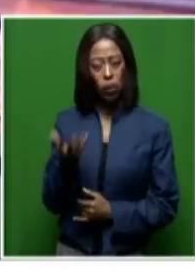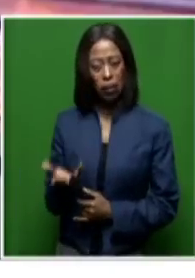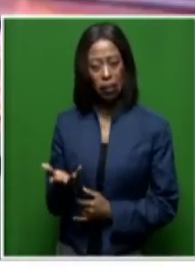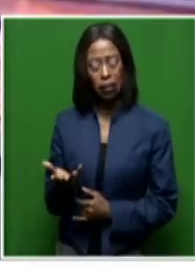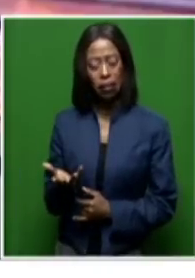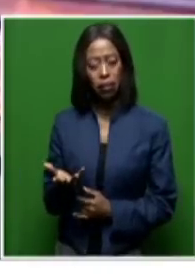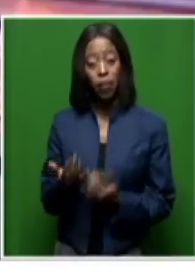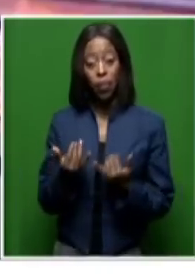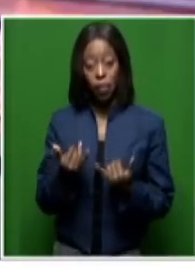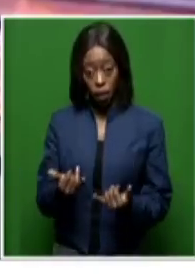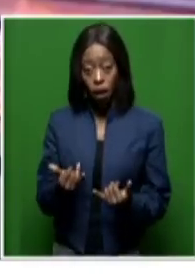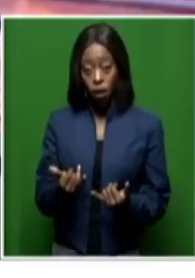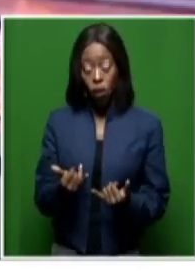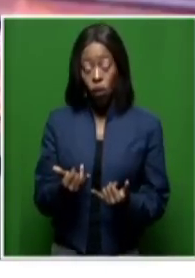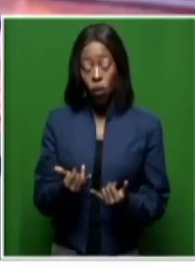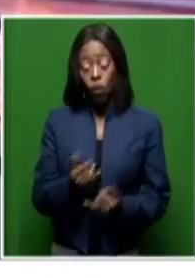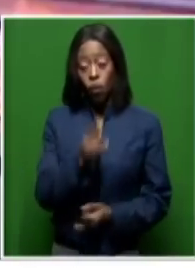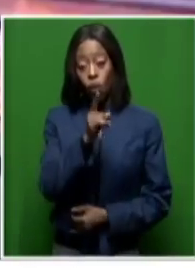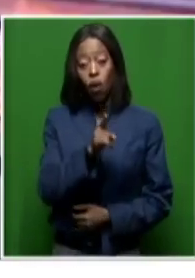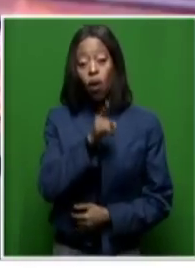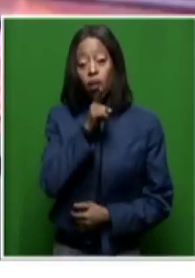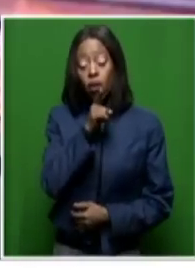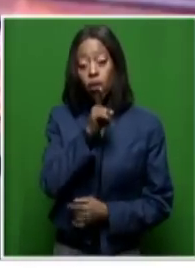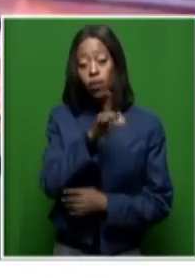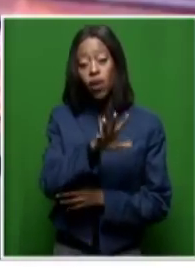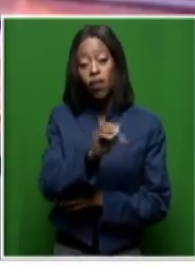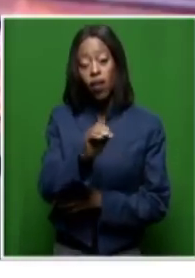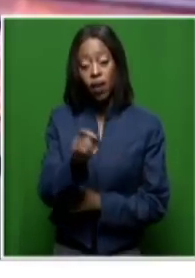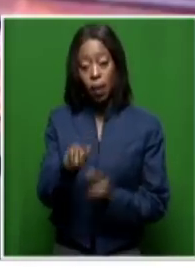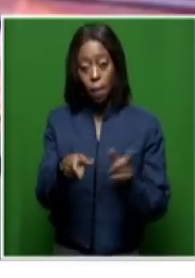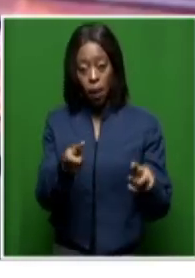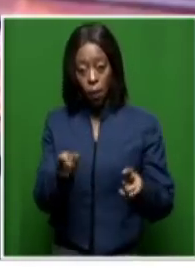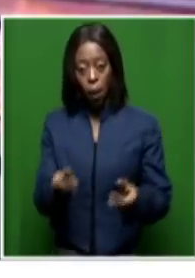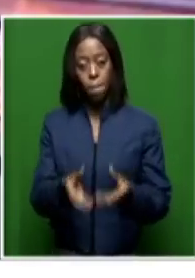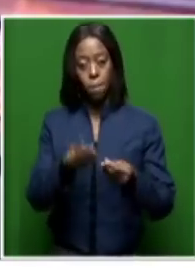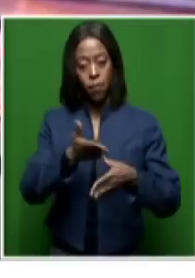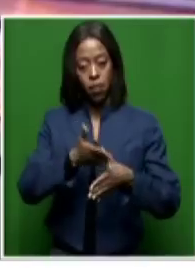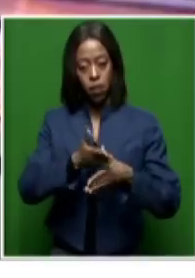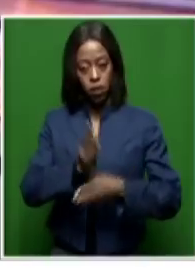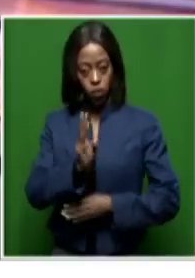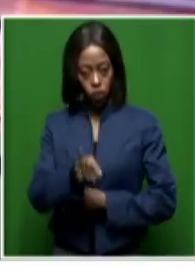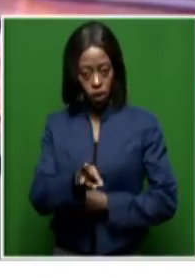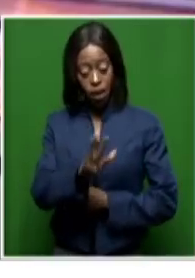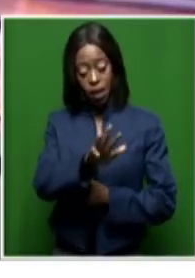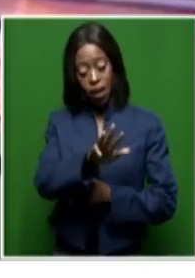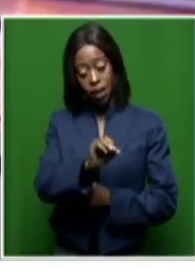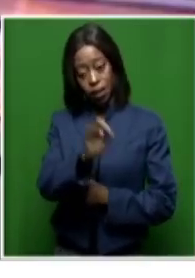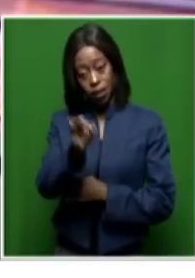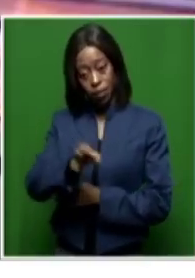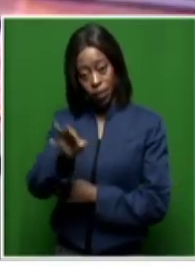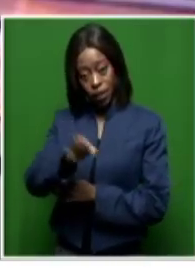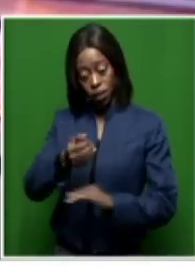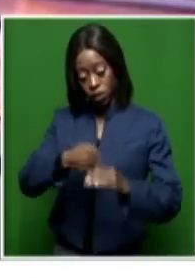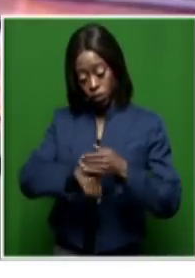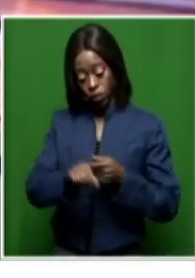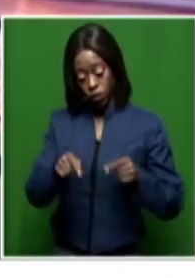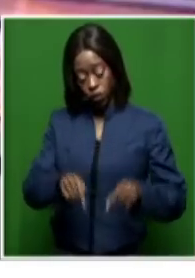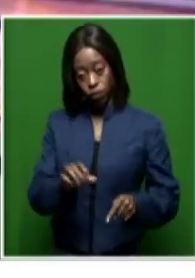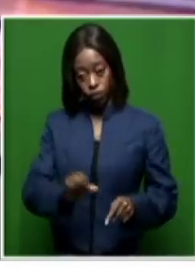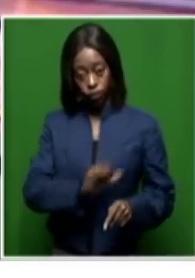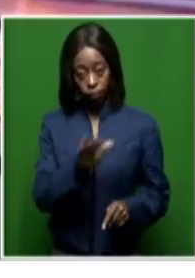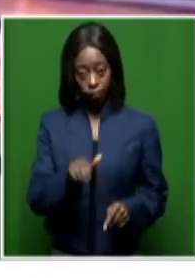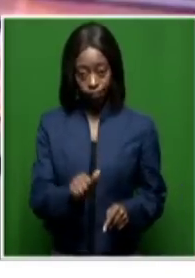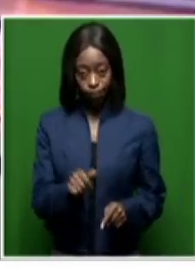employing the 1,500 people, 90% South African, and it